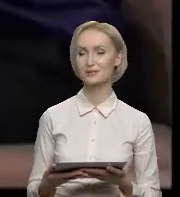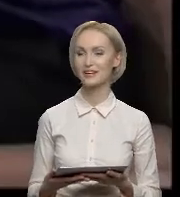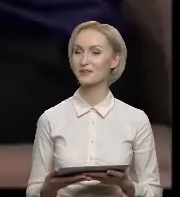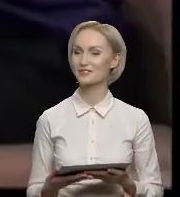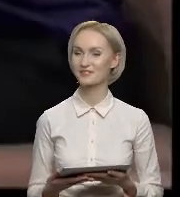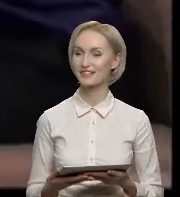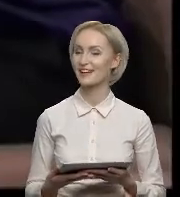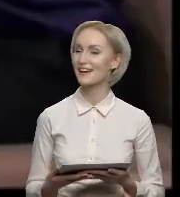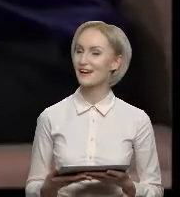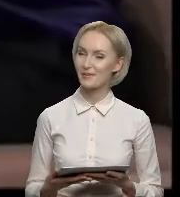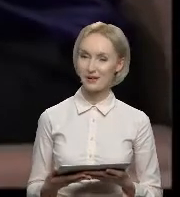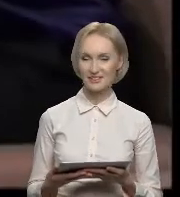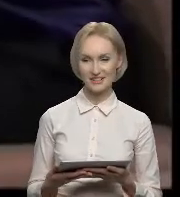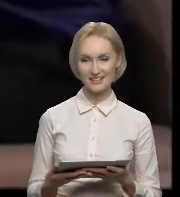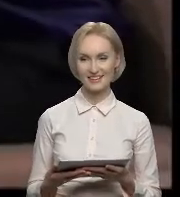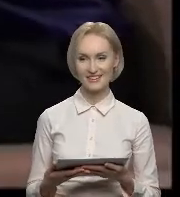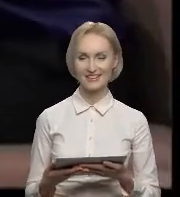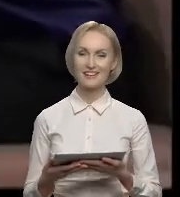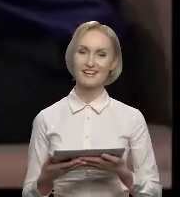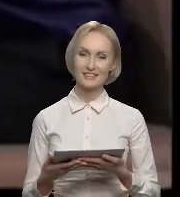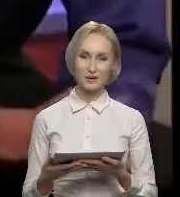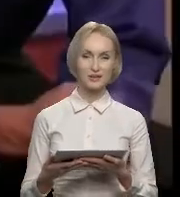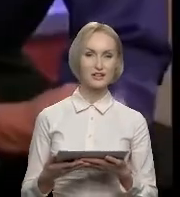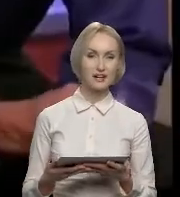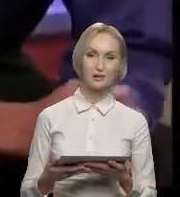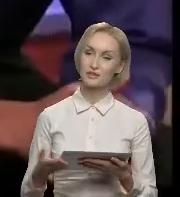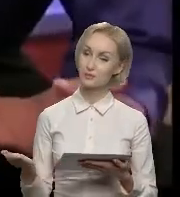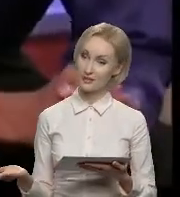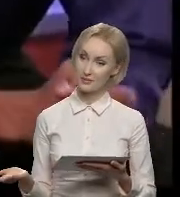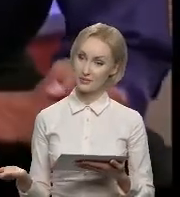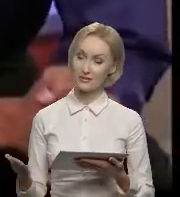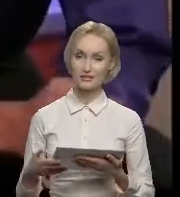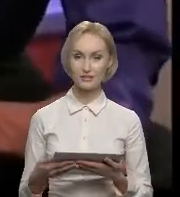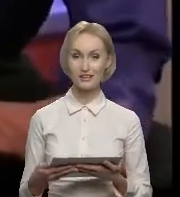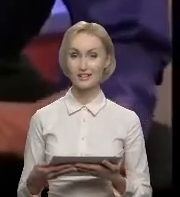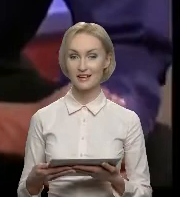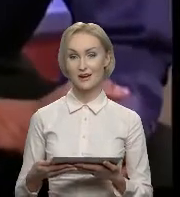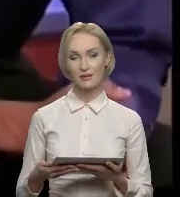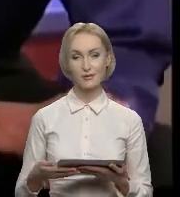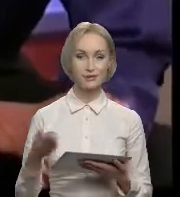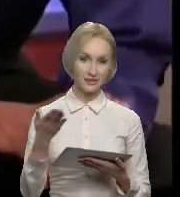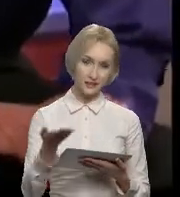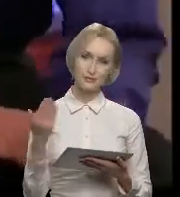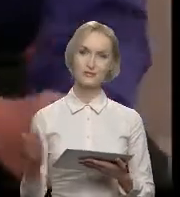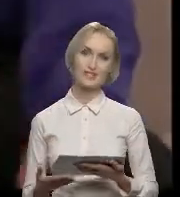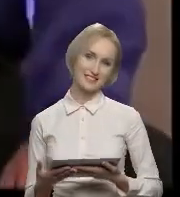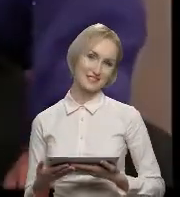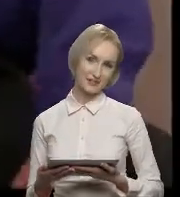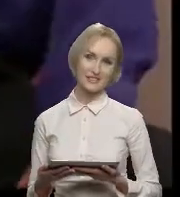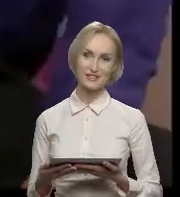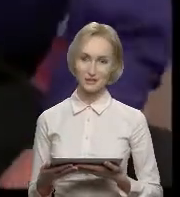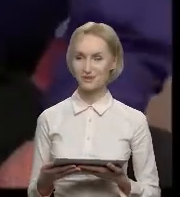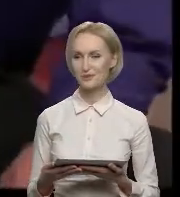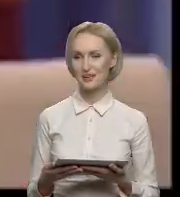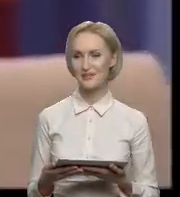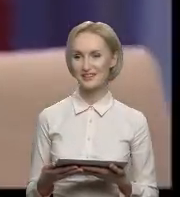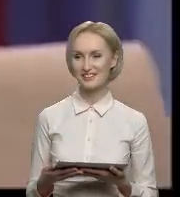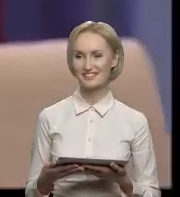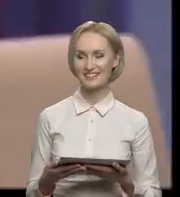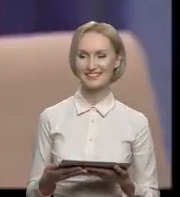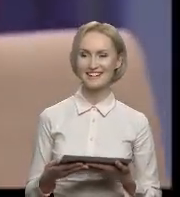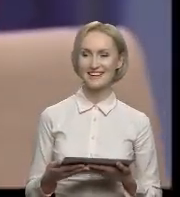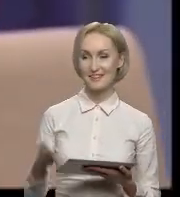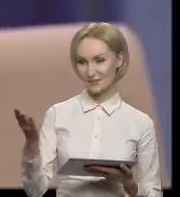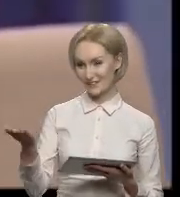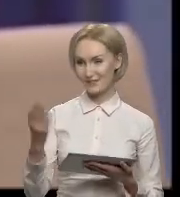there and lie and say I lie and say I have. Then you've been with Jasmine. She has slept with Tyrone? I believe so, sir. She slept with Tyrone? Yes. And you,